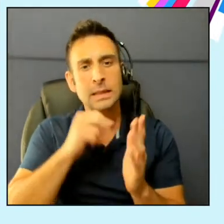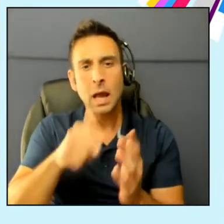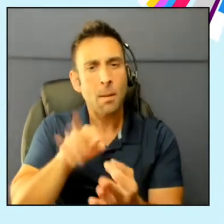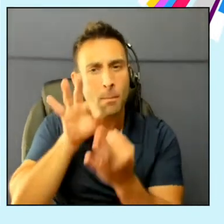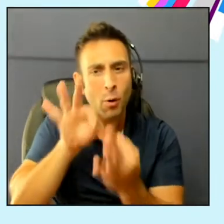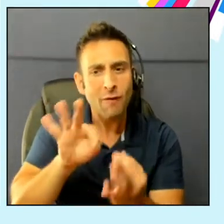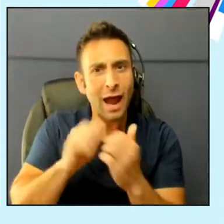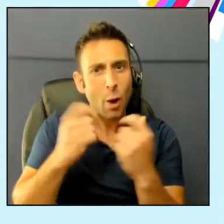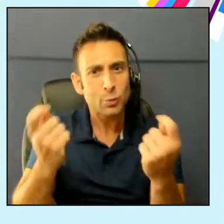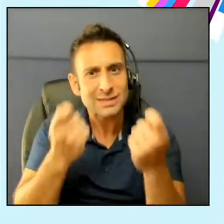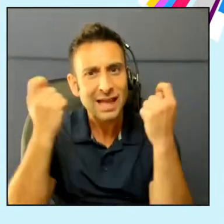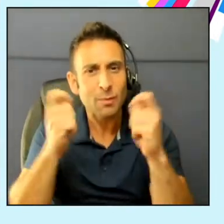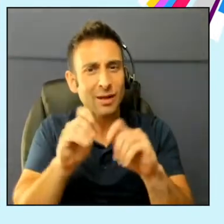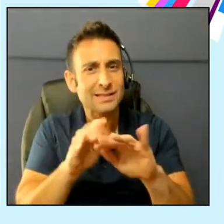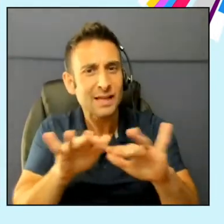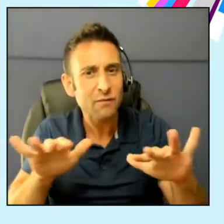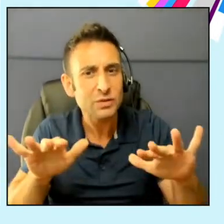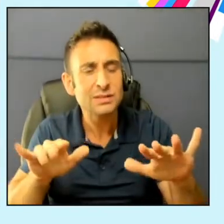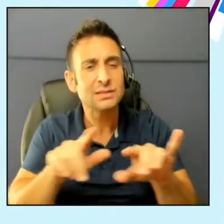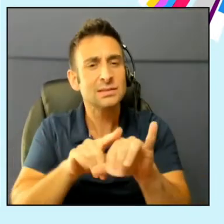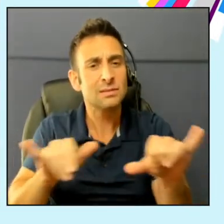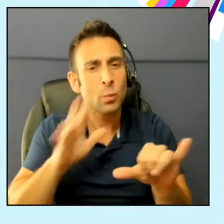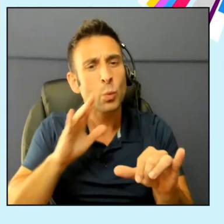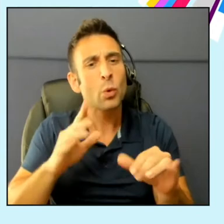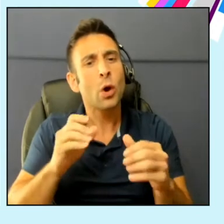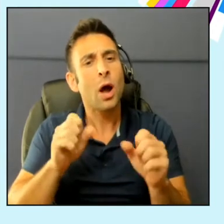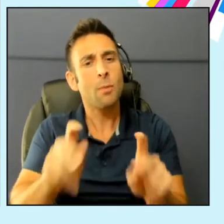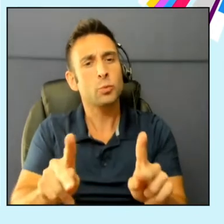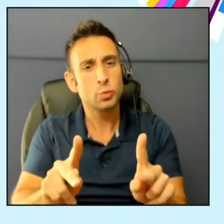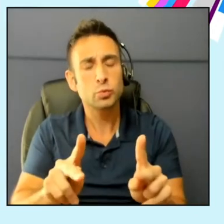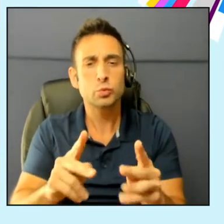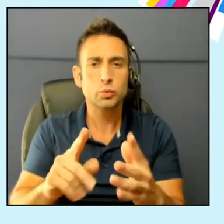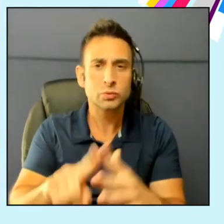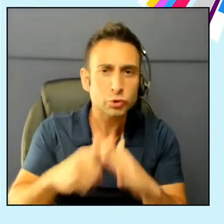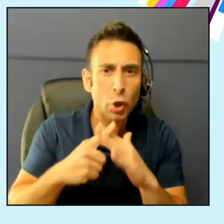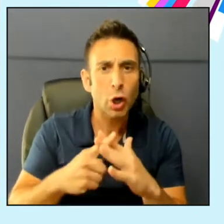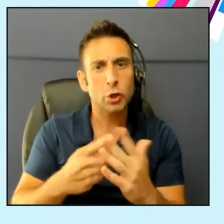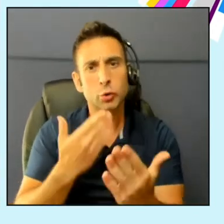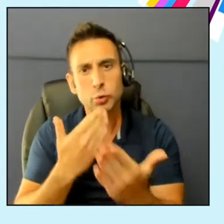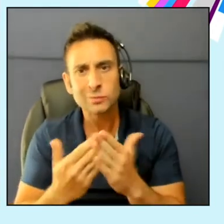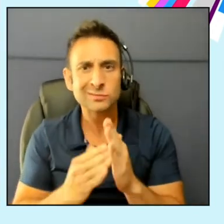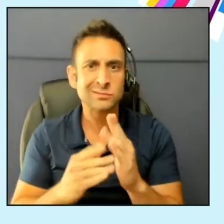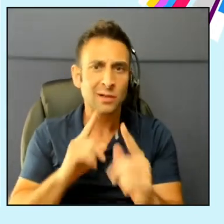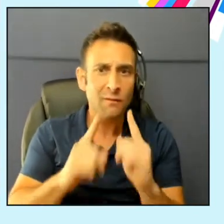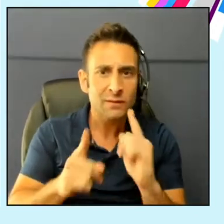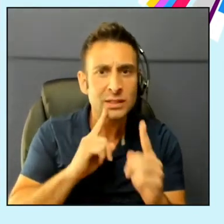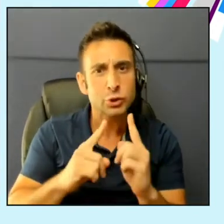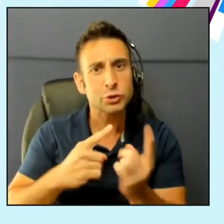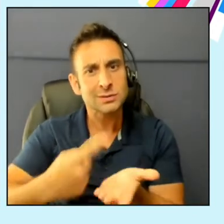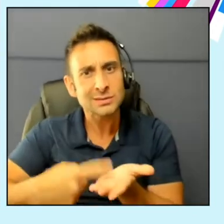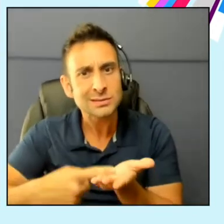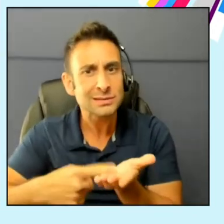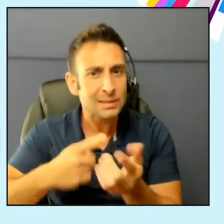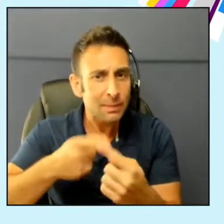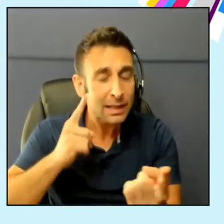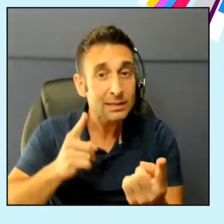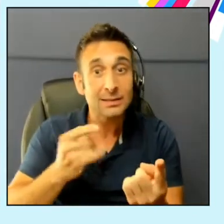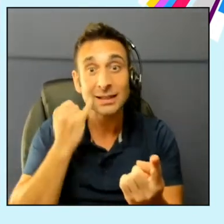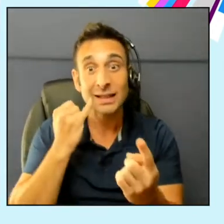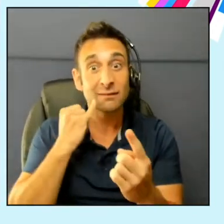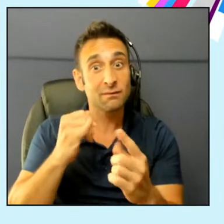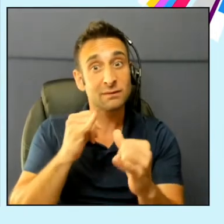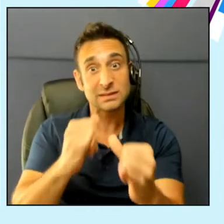celebrate diversity, but also an opportunity to start constructive conversations and debates with those who don't share the same values with